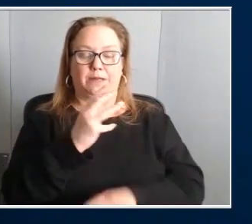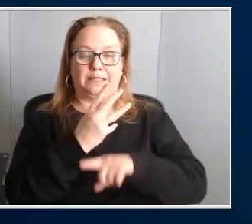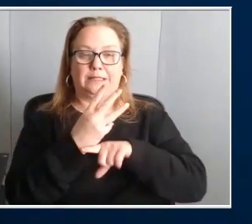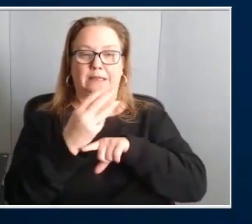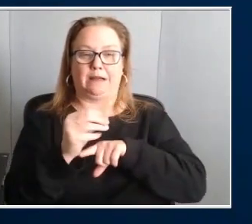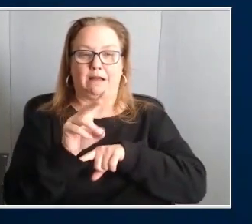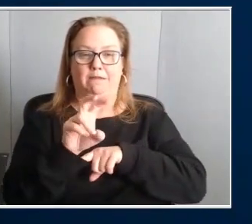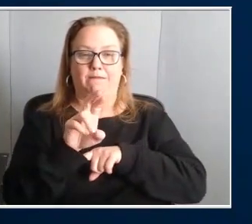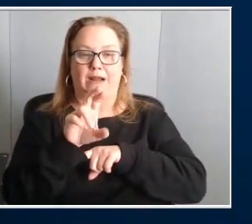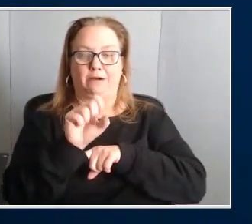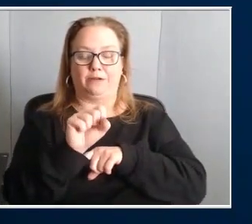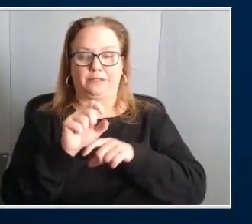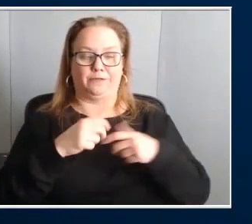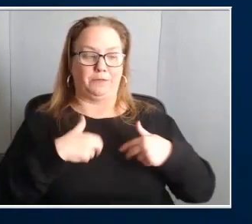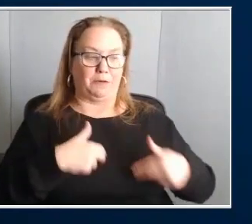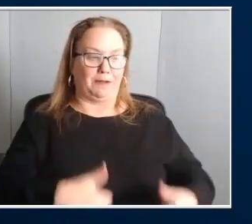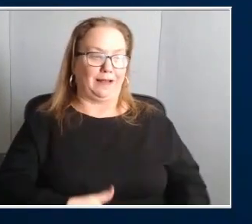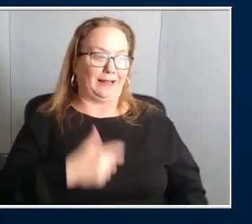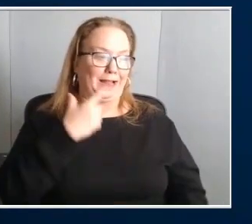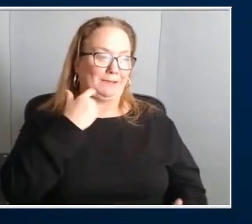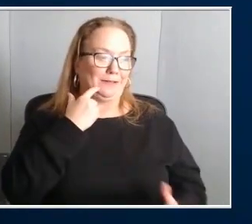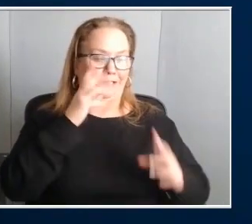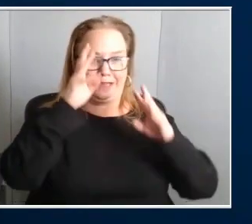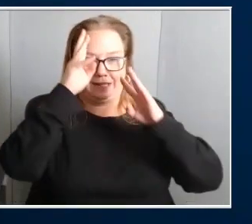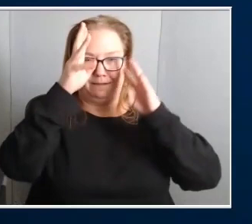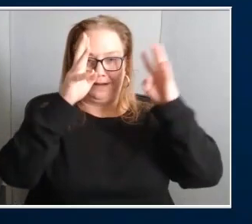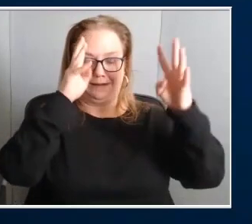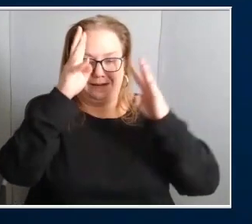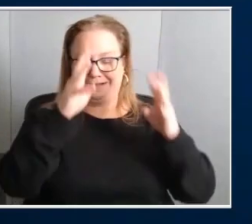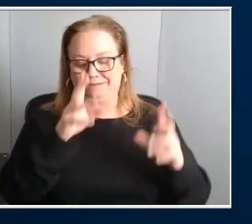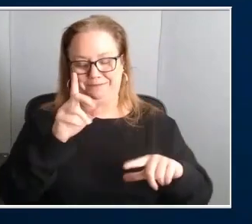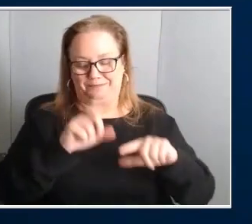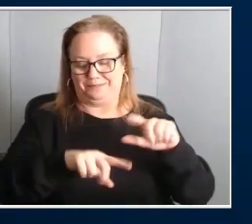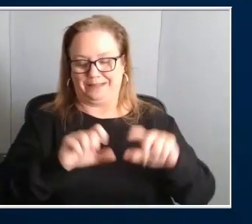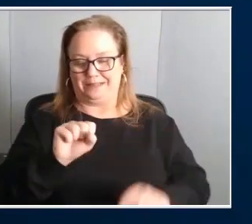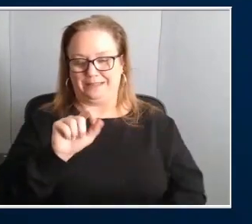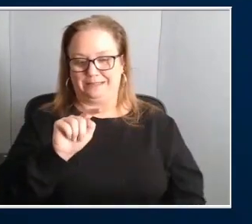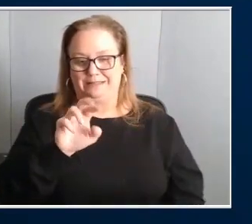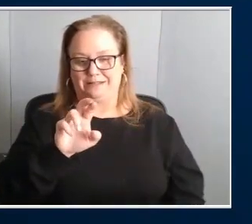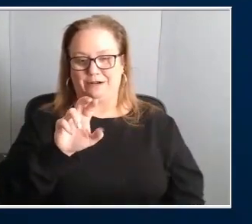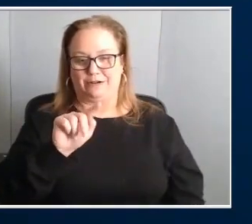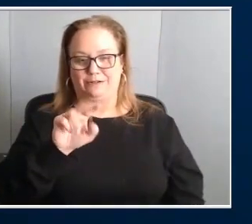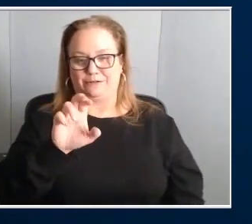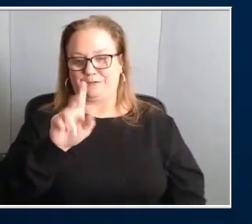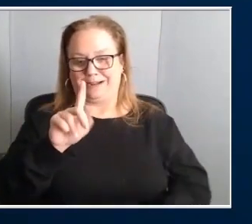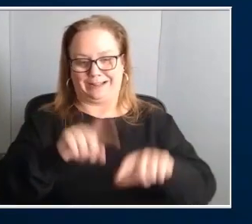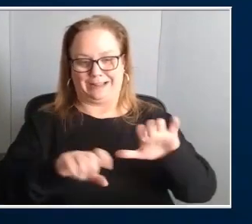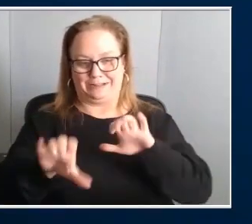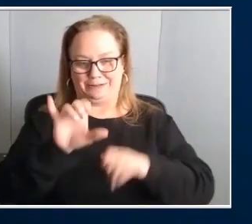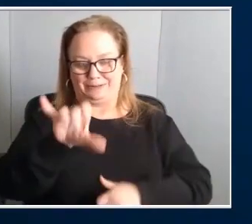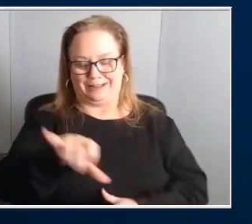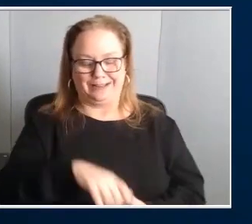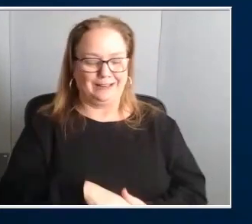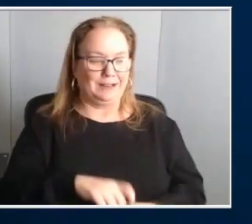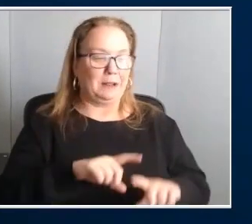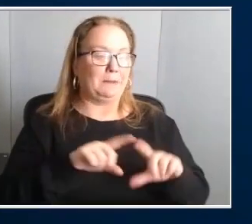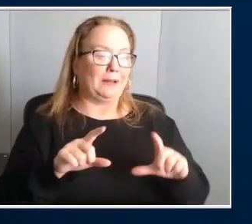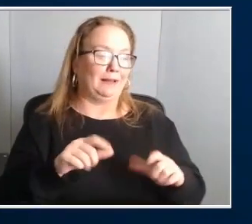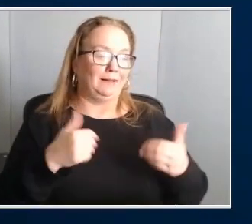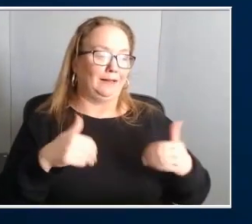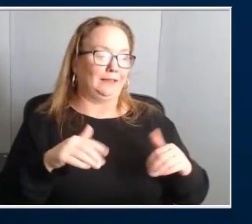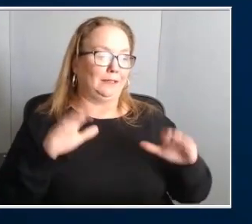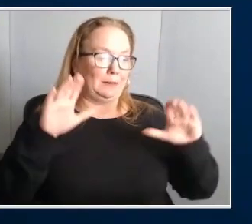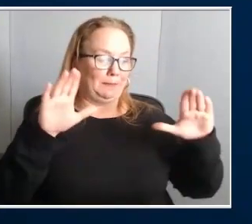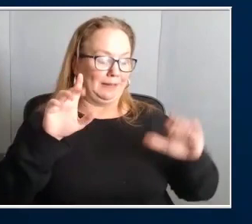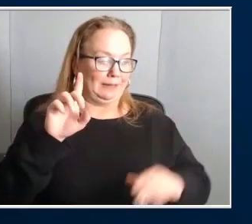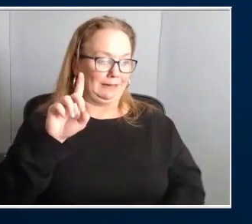body. Just kidding. Made that part up. Not even Star Trek would they do that. Live long and prosper. But but it is a pretty big deal that